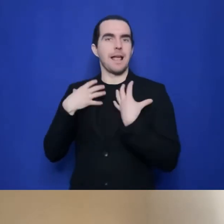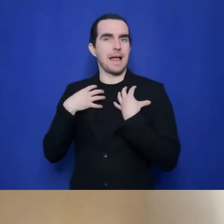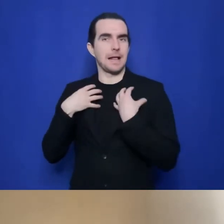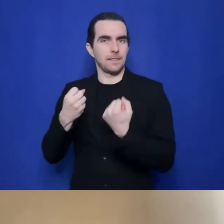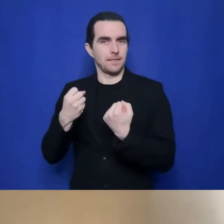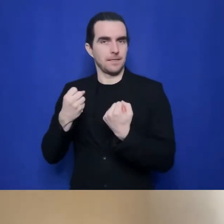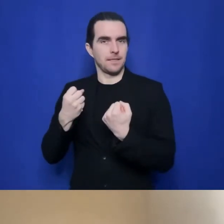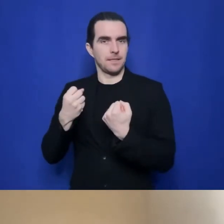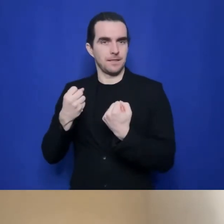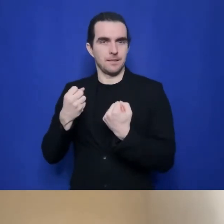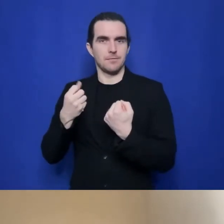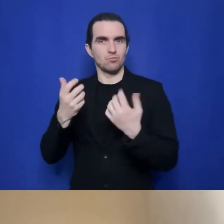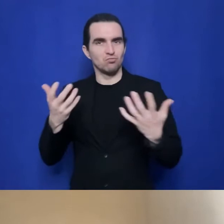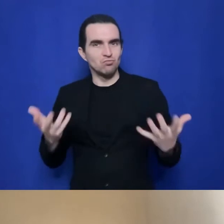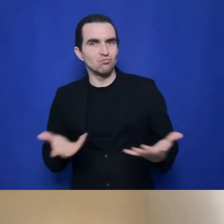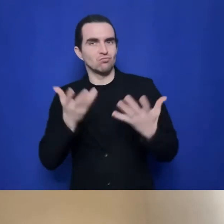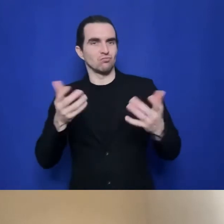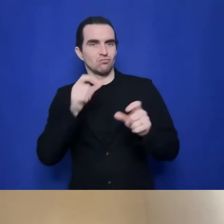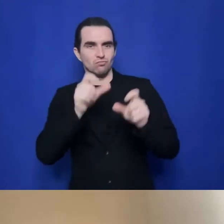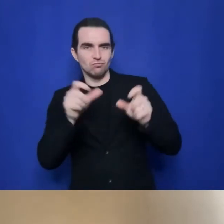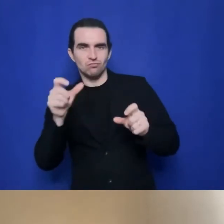Alabama in the USA.